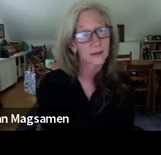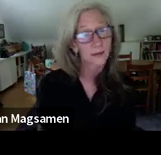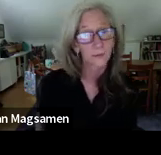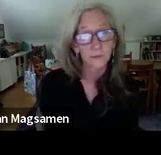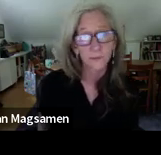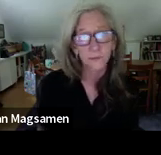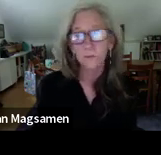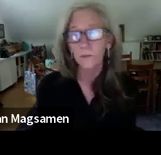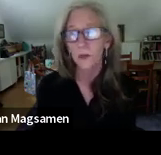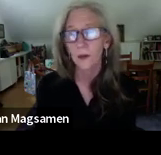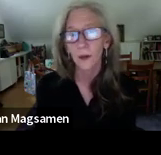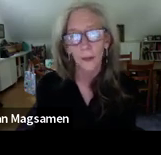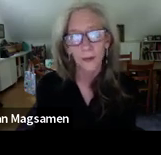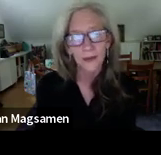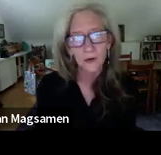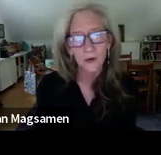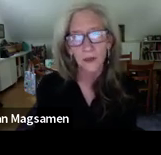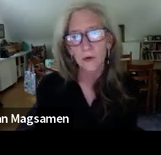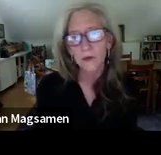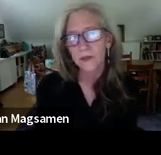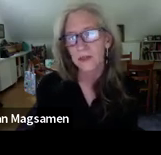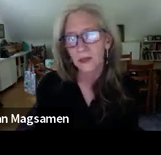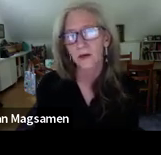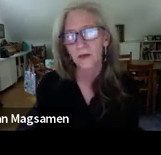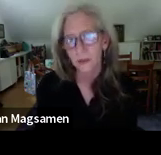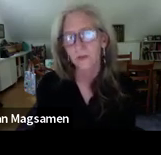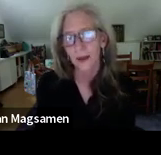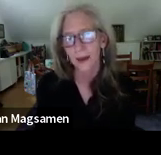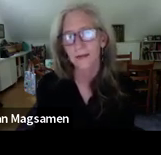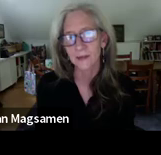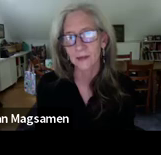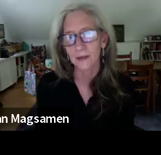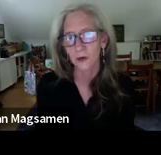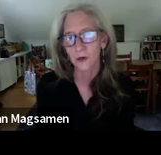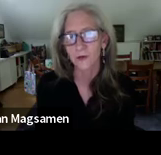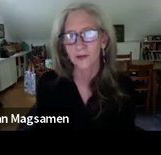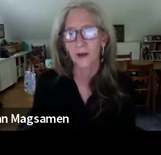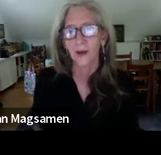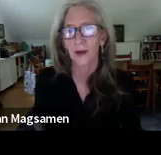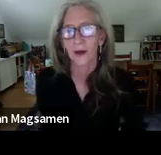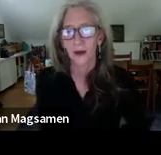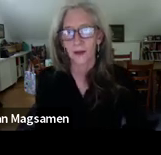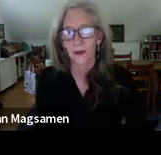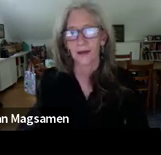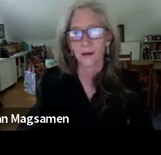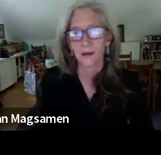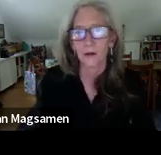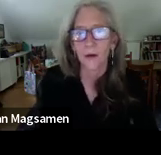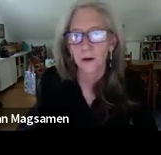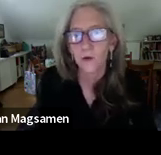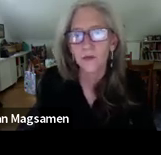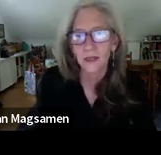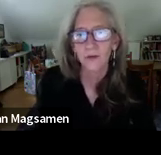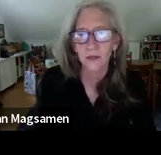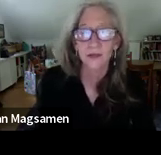ways. Next slide. But I think interestingly, most of us think of ourselves as thinking creatures